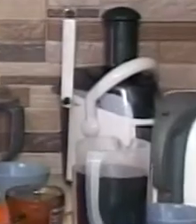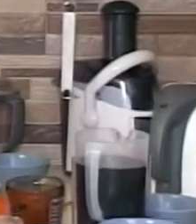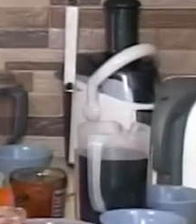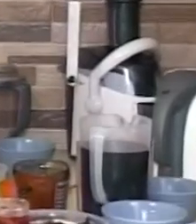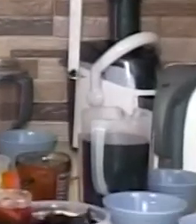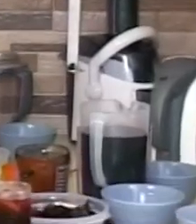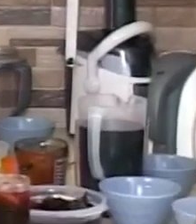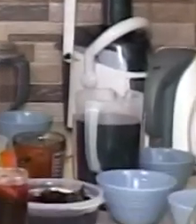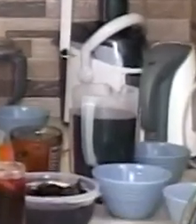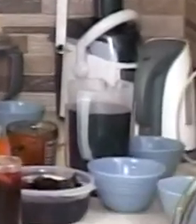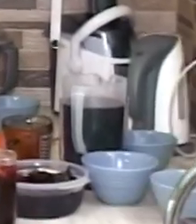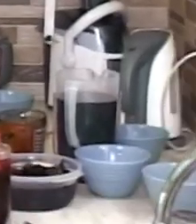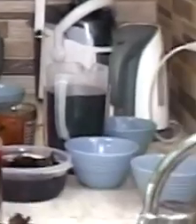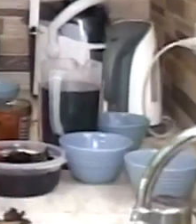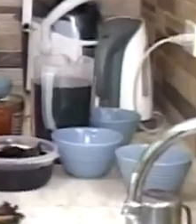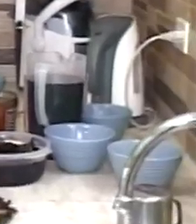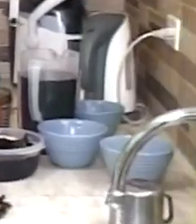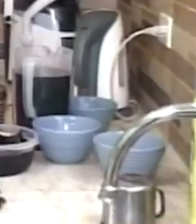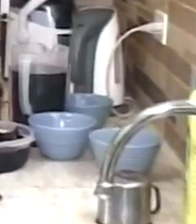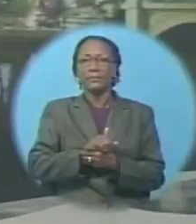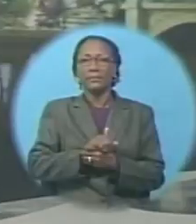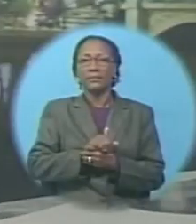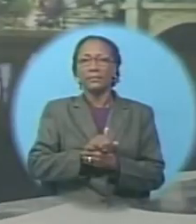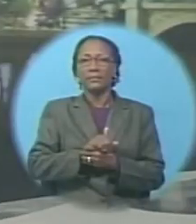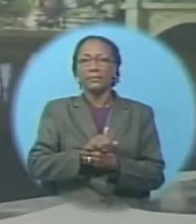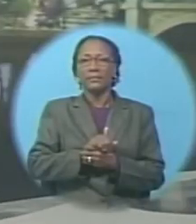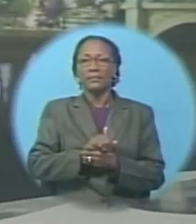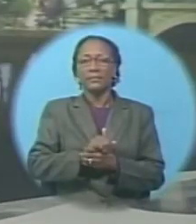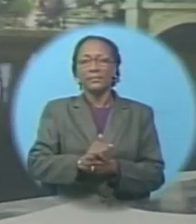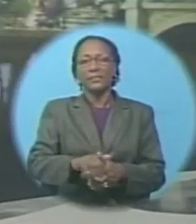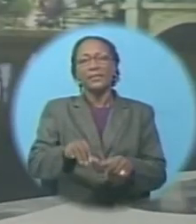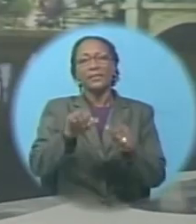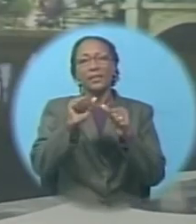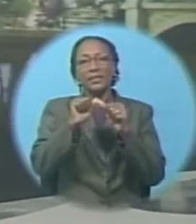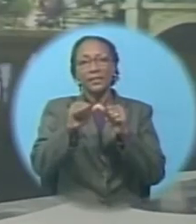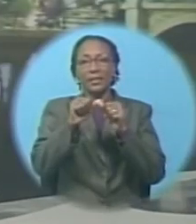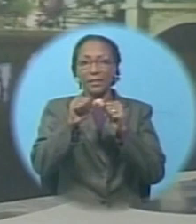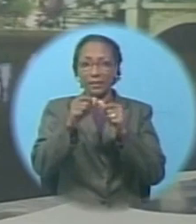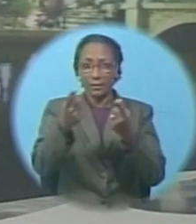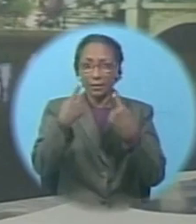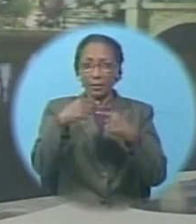to give it a try. Maybe you can too. Still to come, a look at